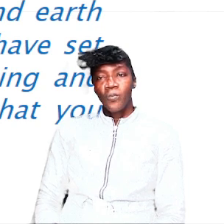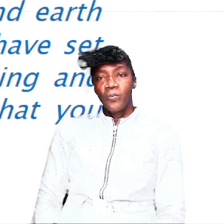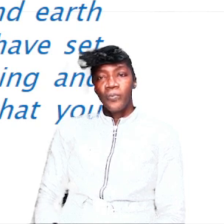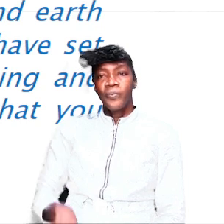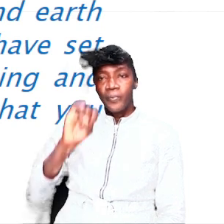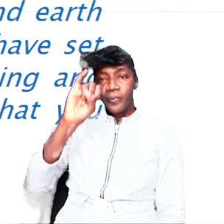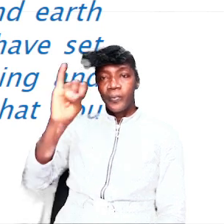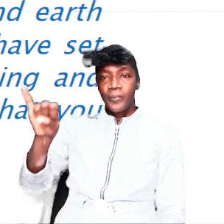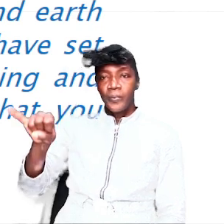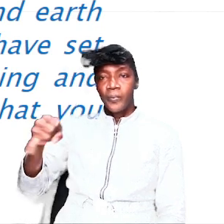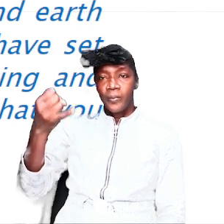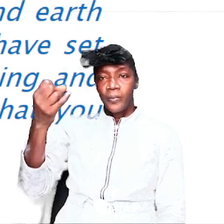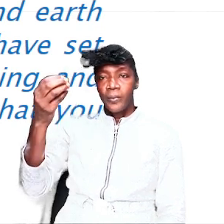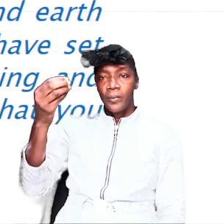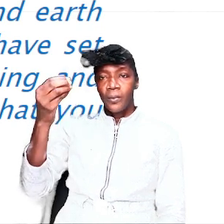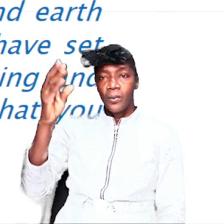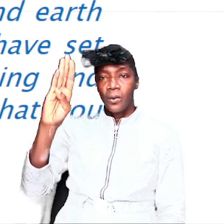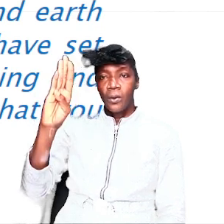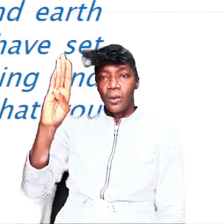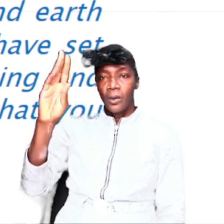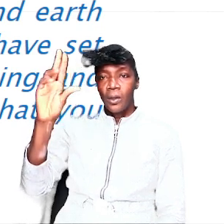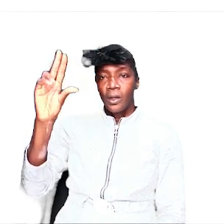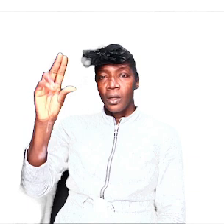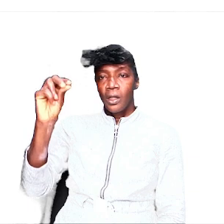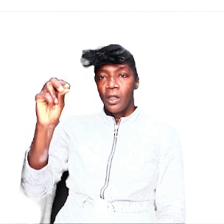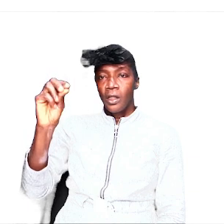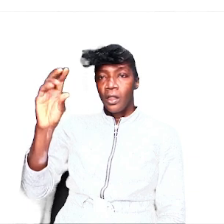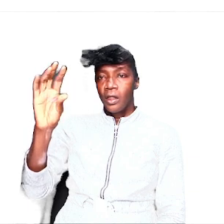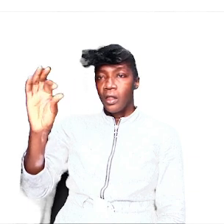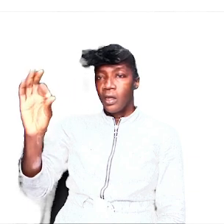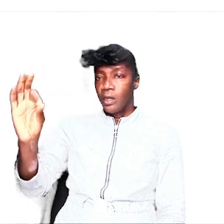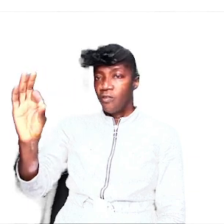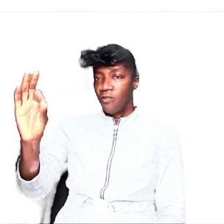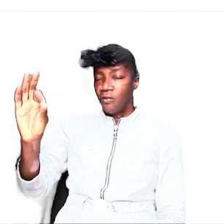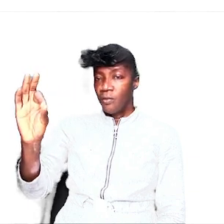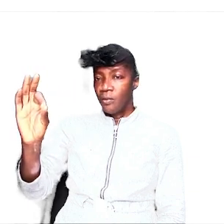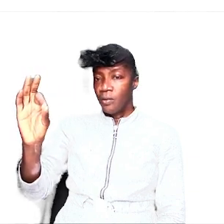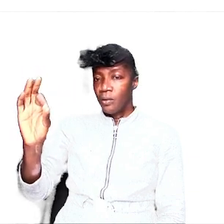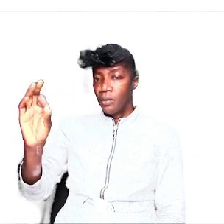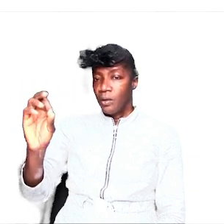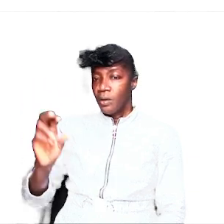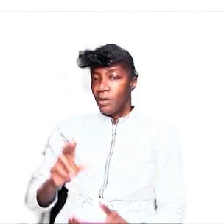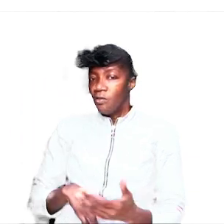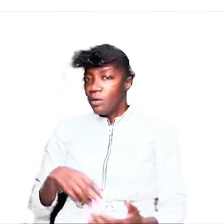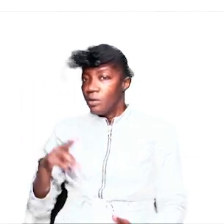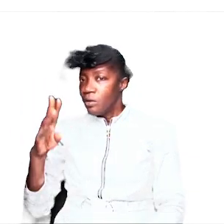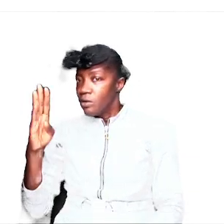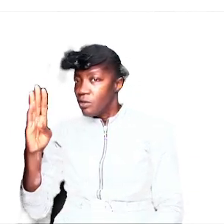Job 34 verse 4. He said, let us choose for ourselves